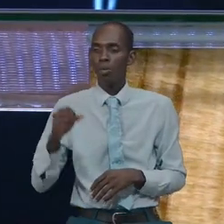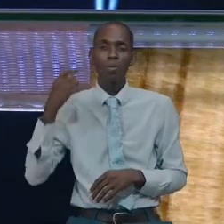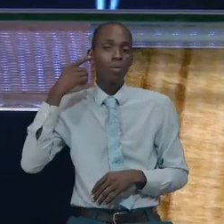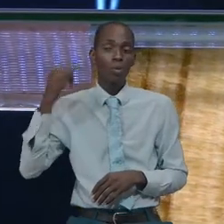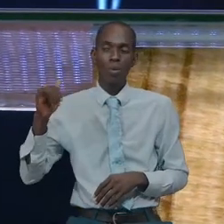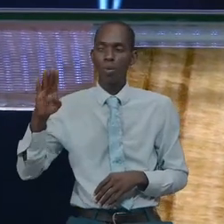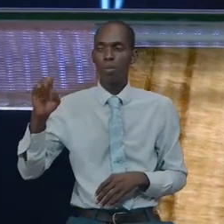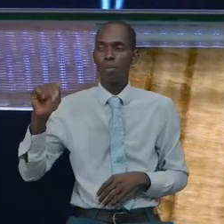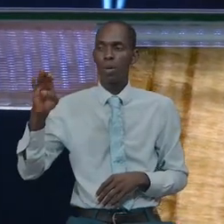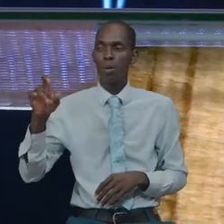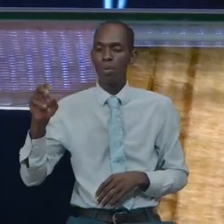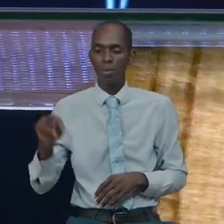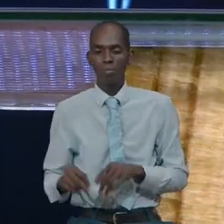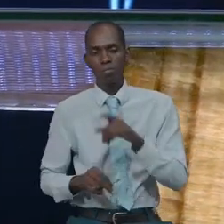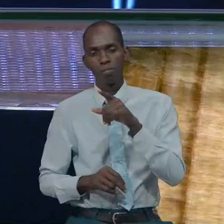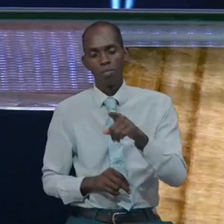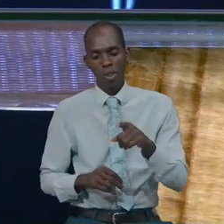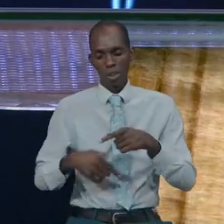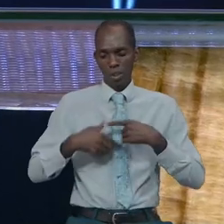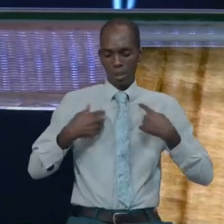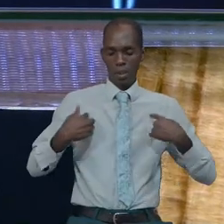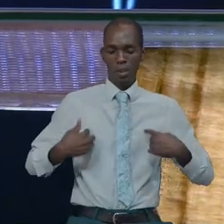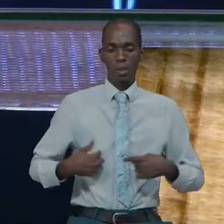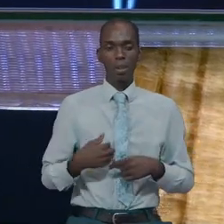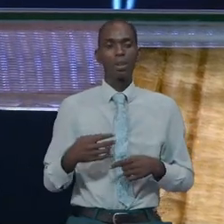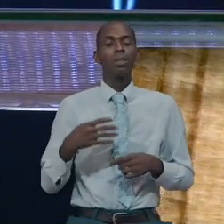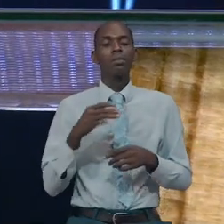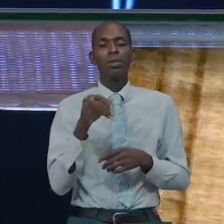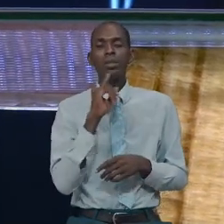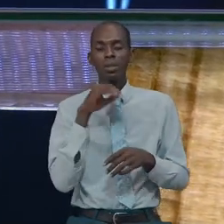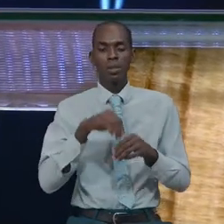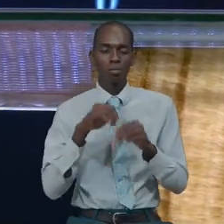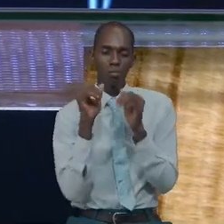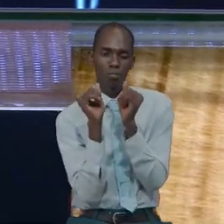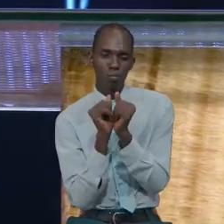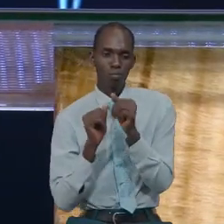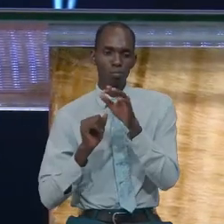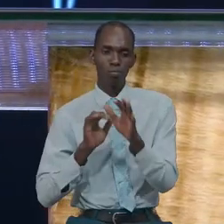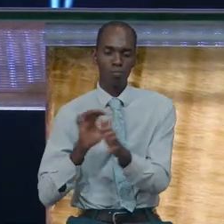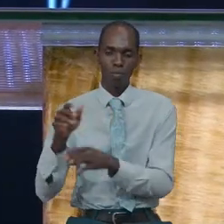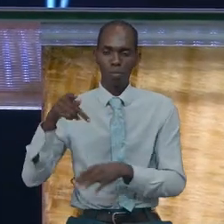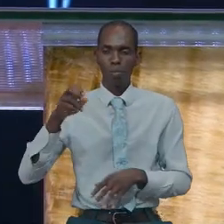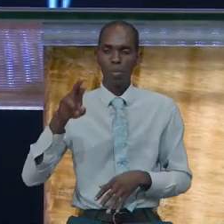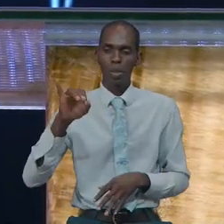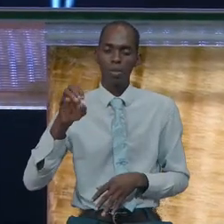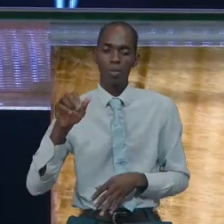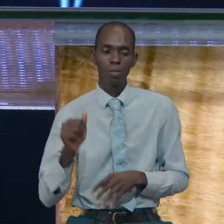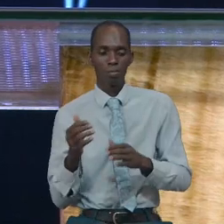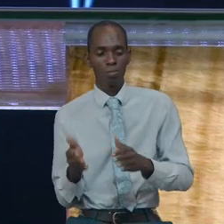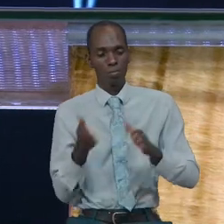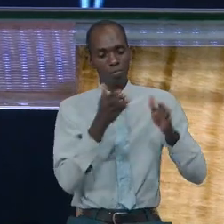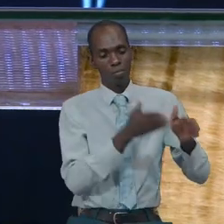is the chest and the arms, the Medo-Persian government. And number three is the one that will follow,